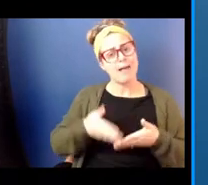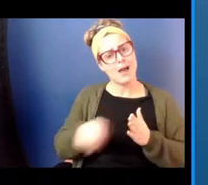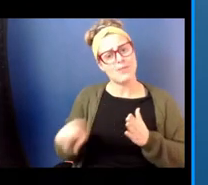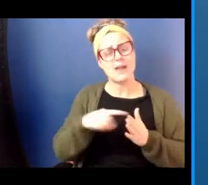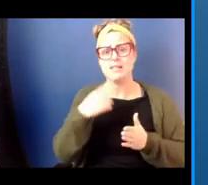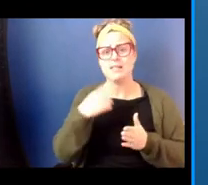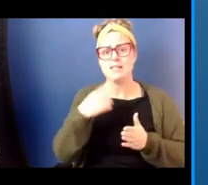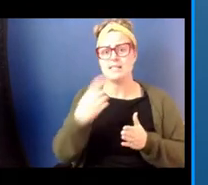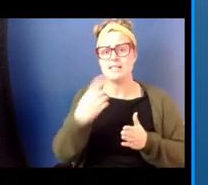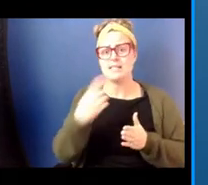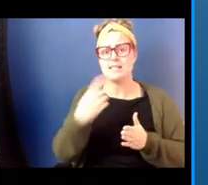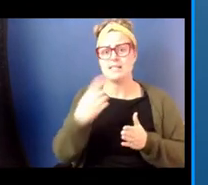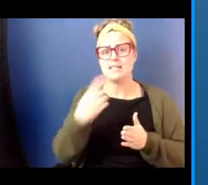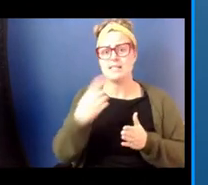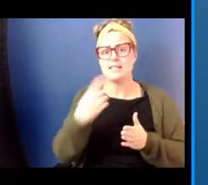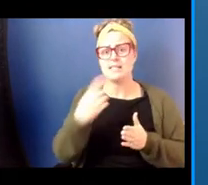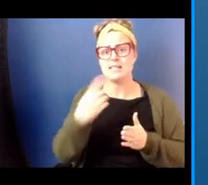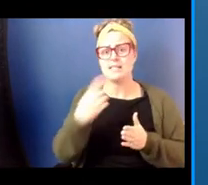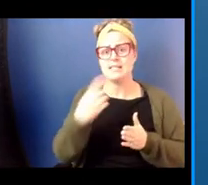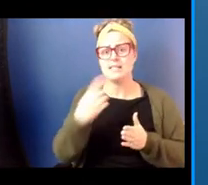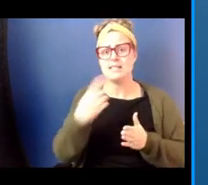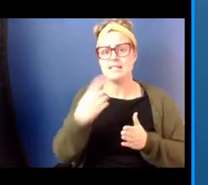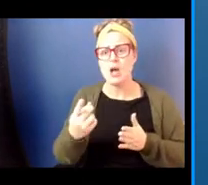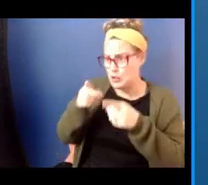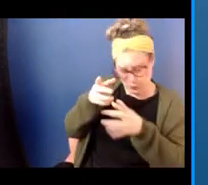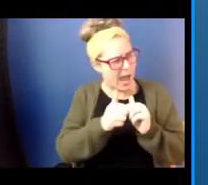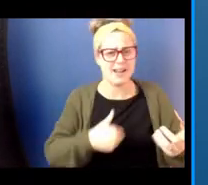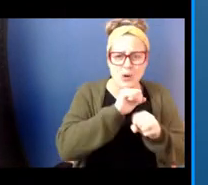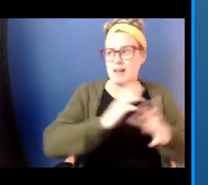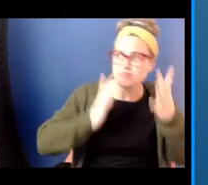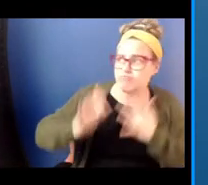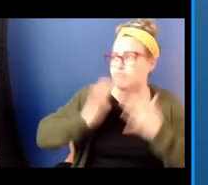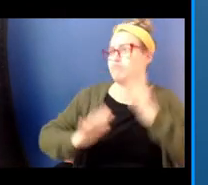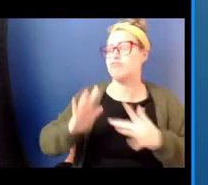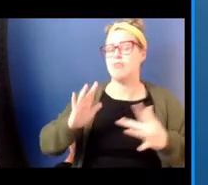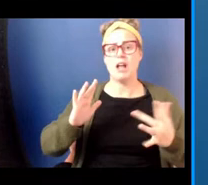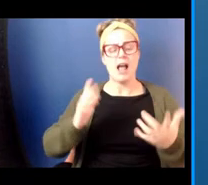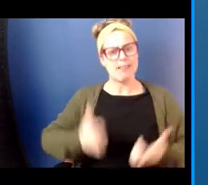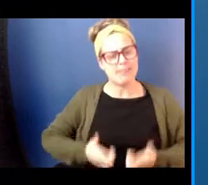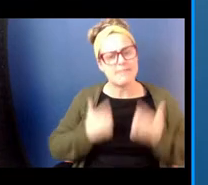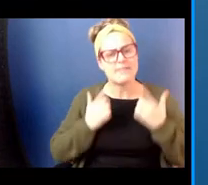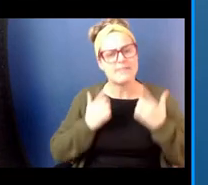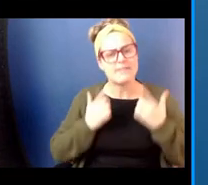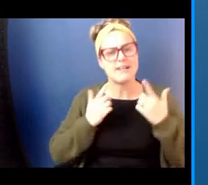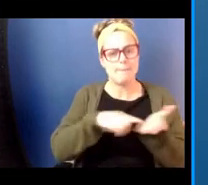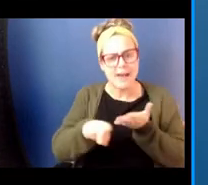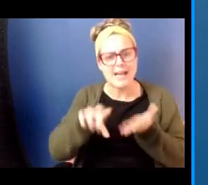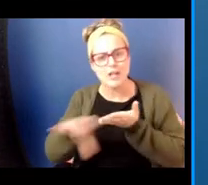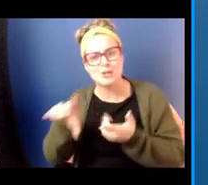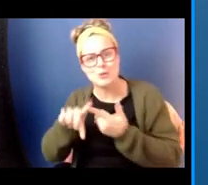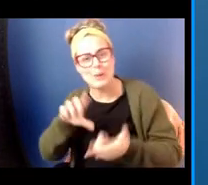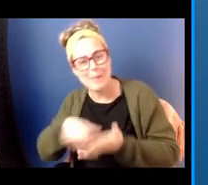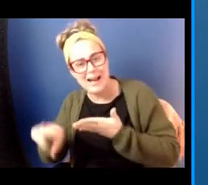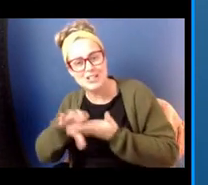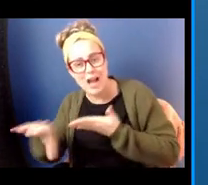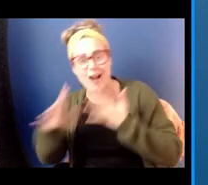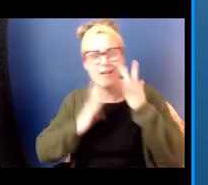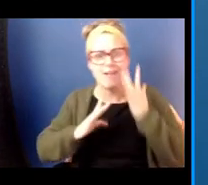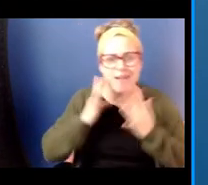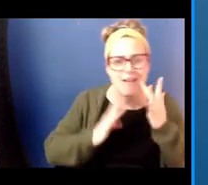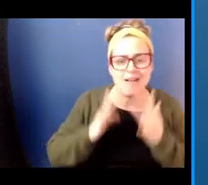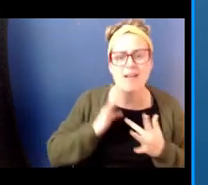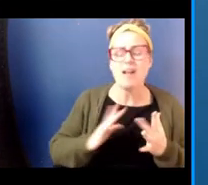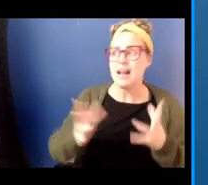paycheck let us hear from them let us ride in their carriages